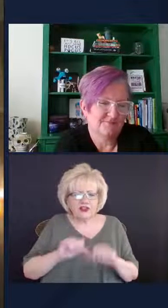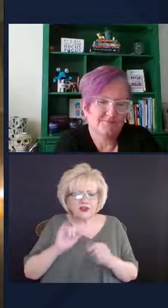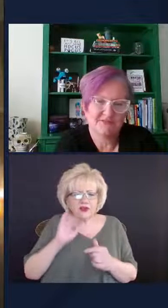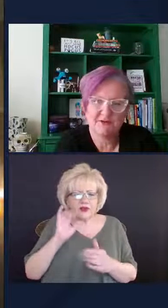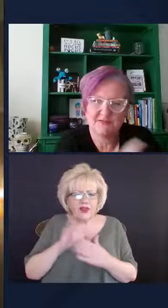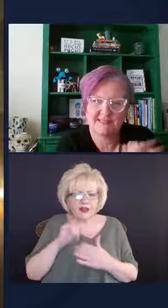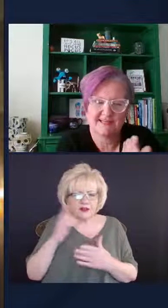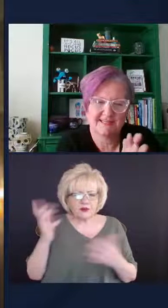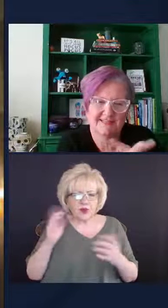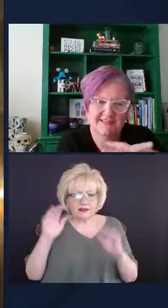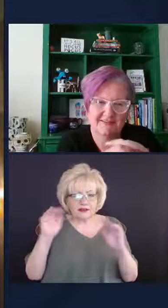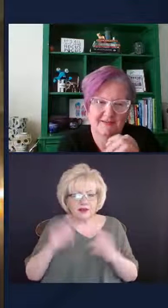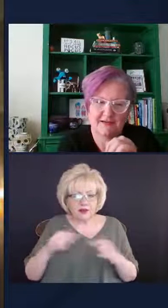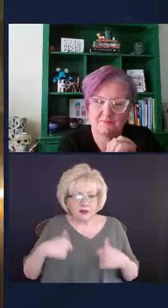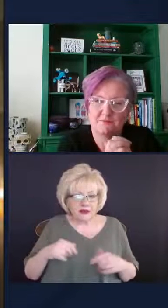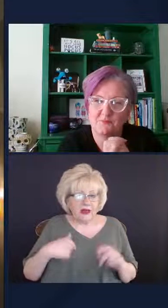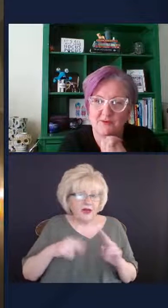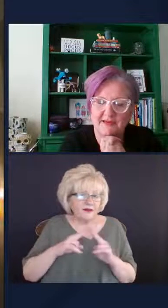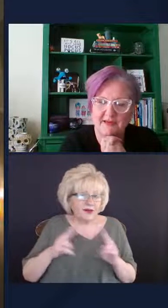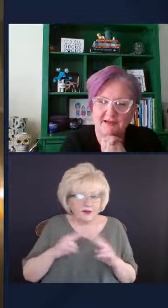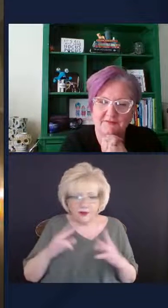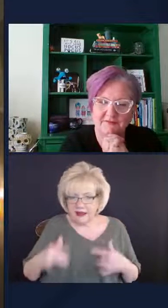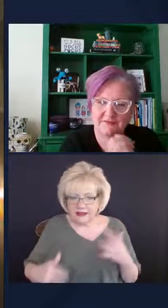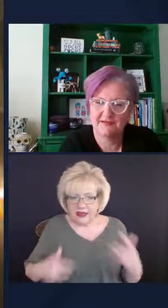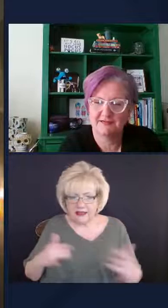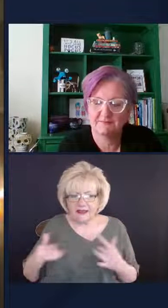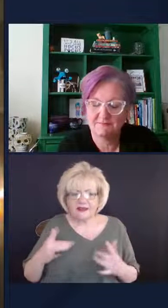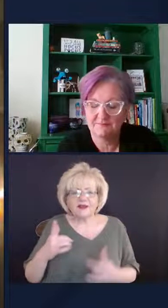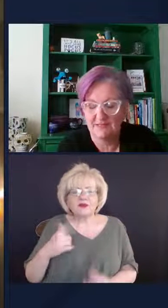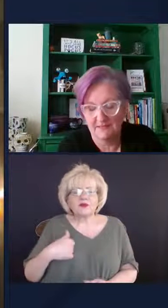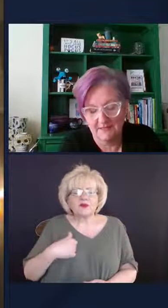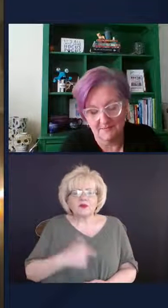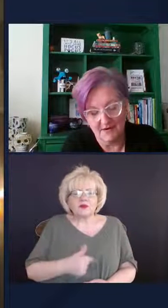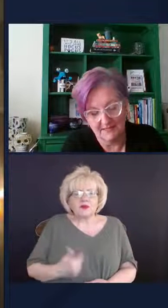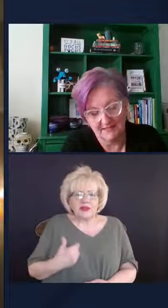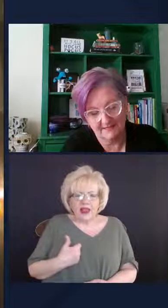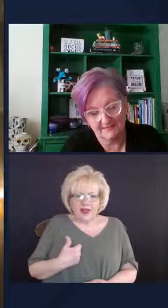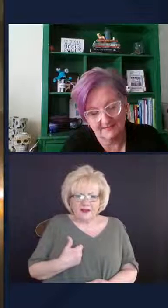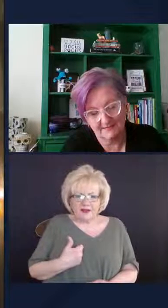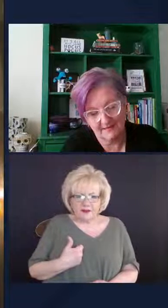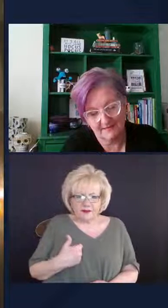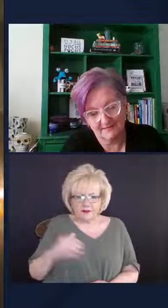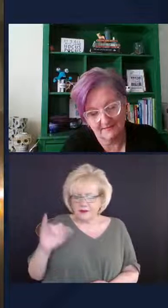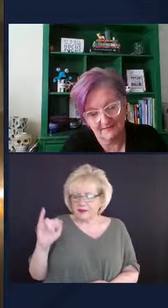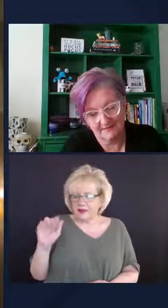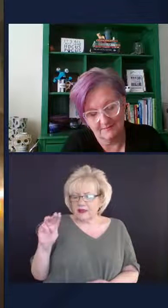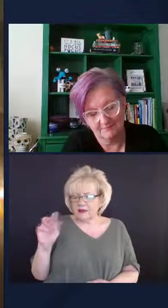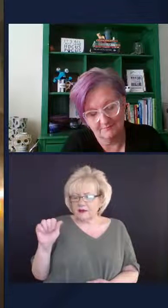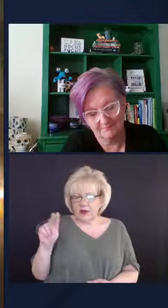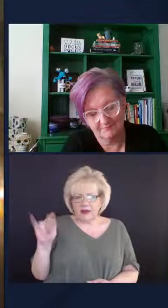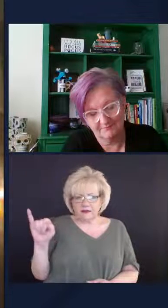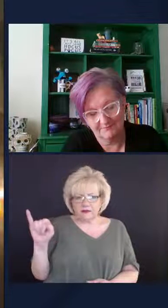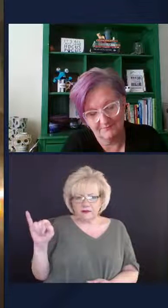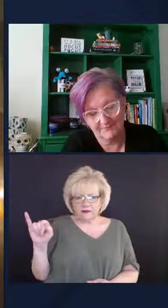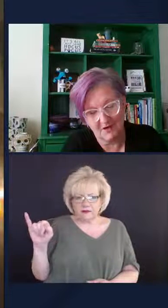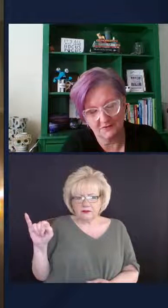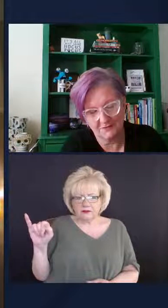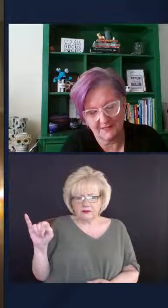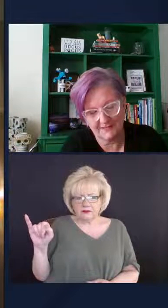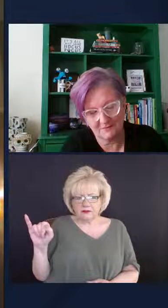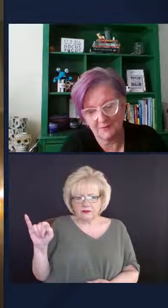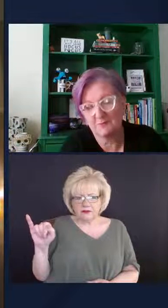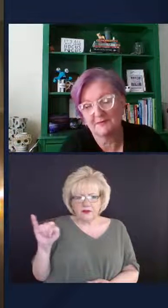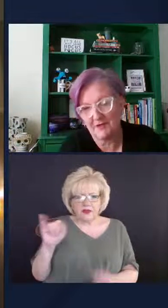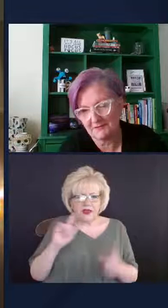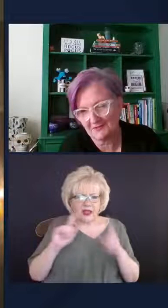Yes, I'm so excited. We have Imani has talked